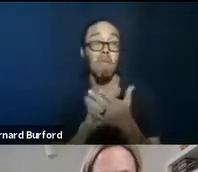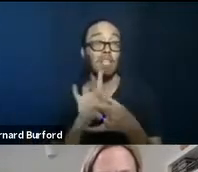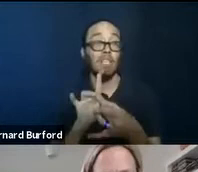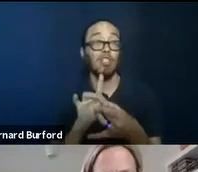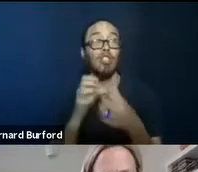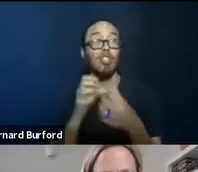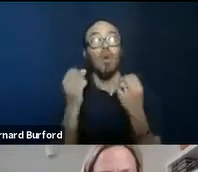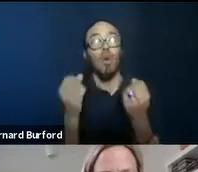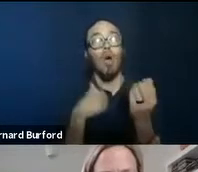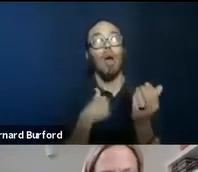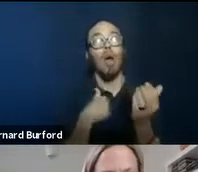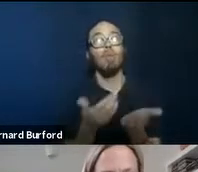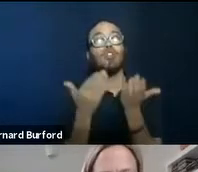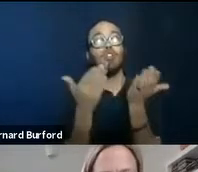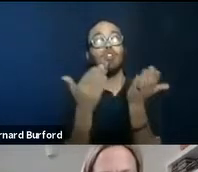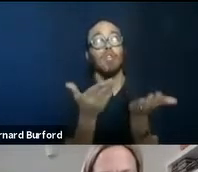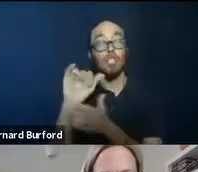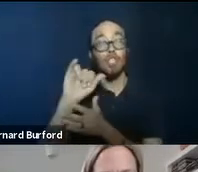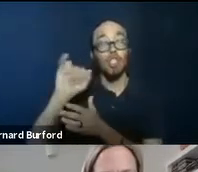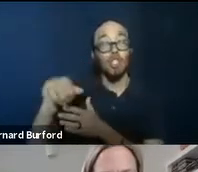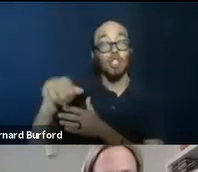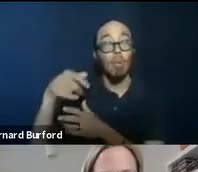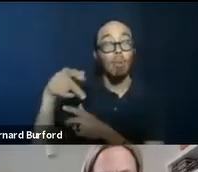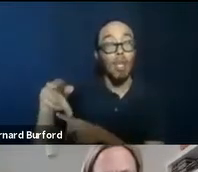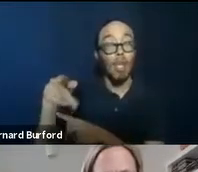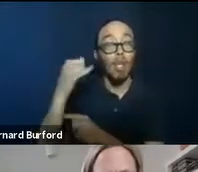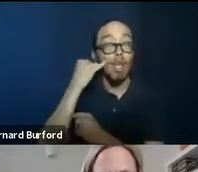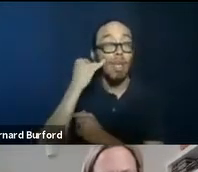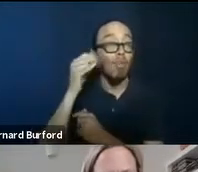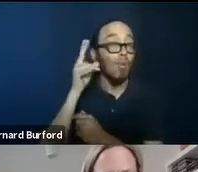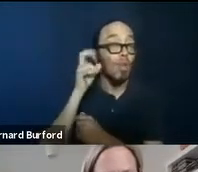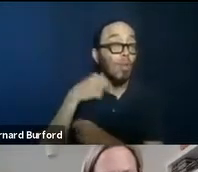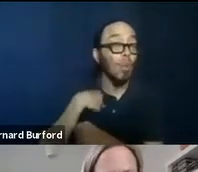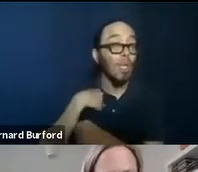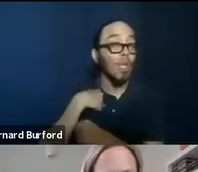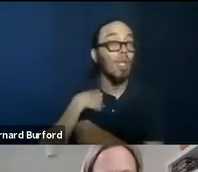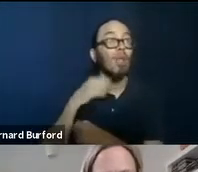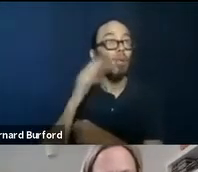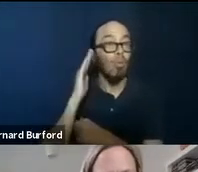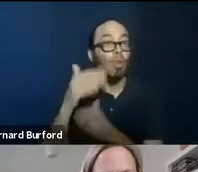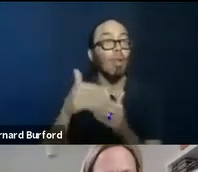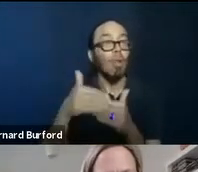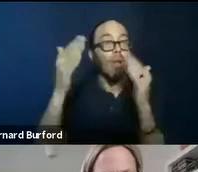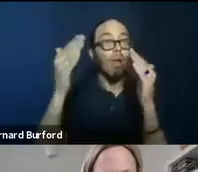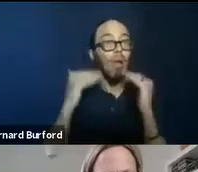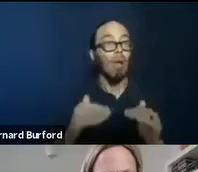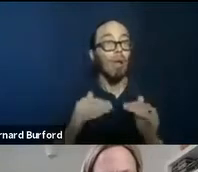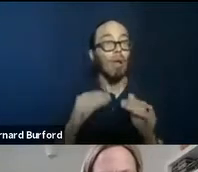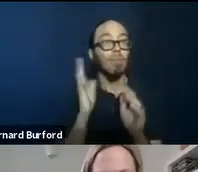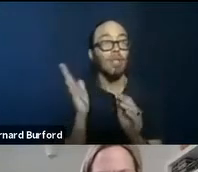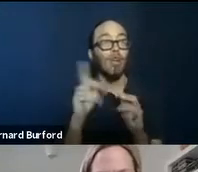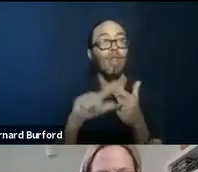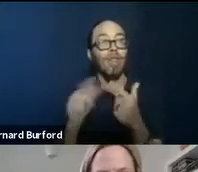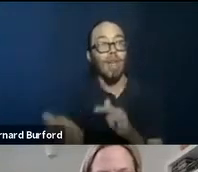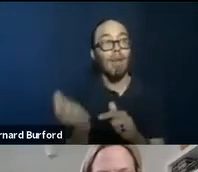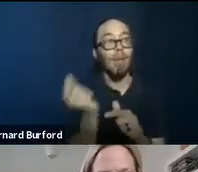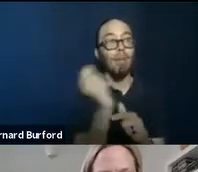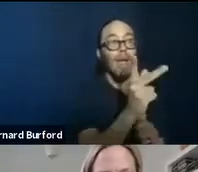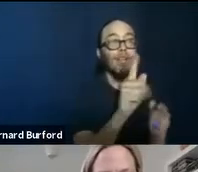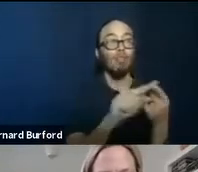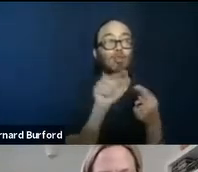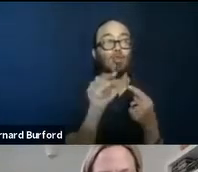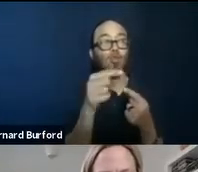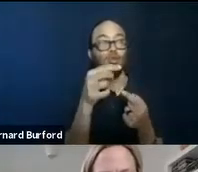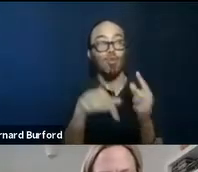suggest, Jean-Pierre, we will, if you're hearing me, we will go on to the next speaker and then get back to you as soon as you